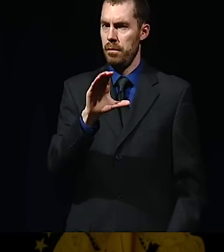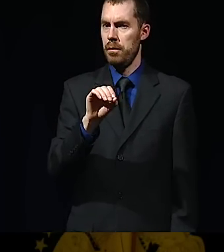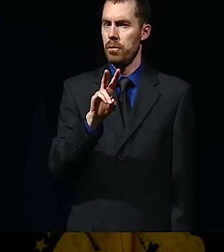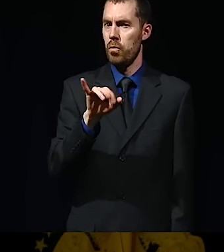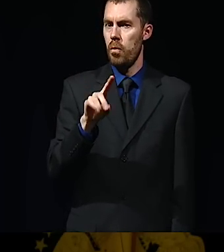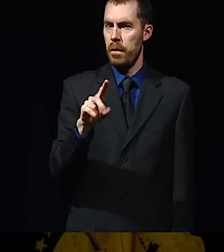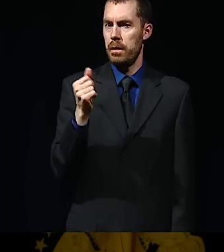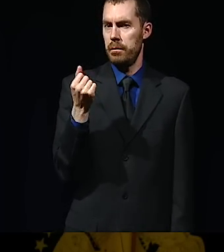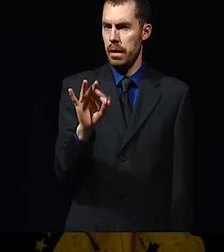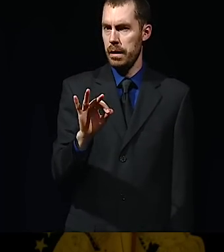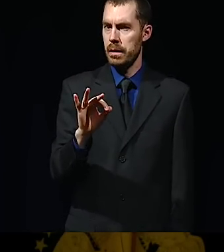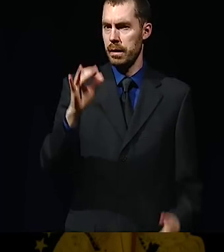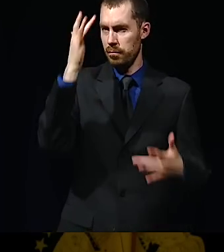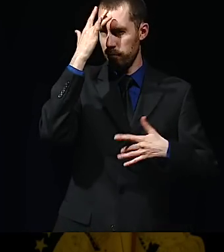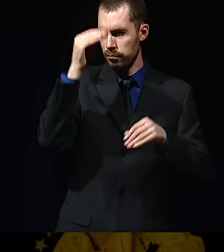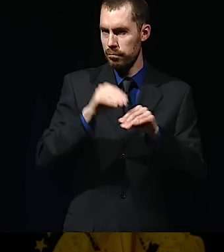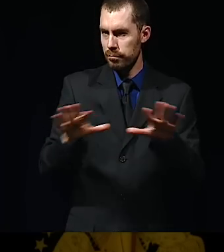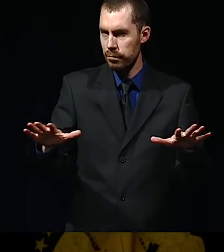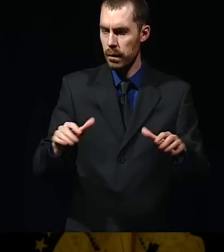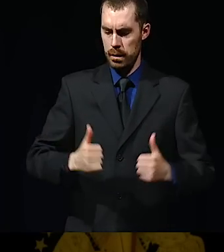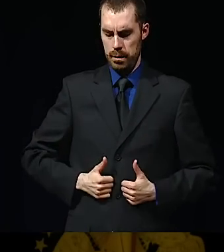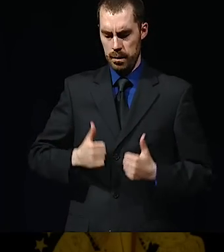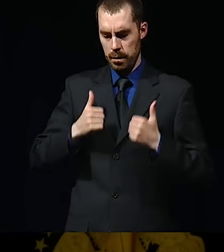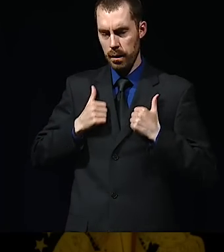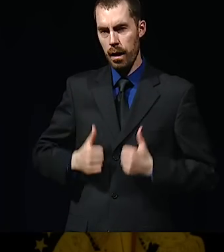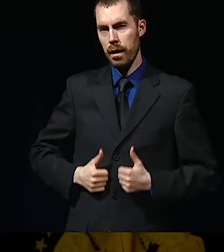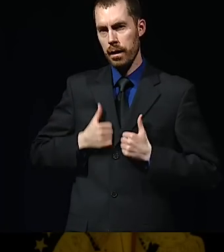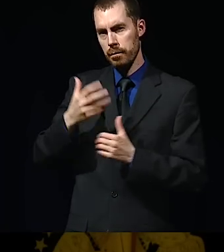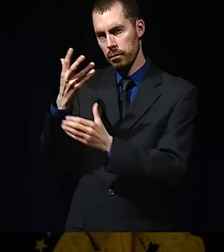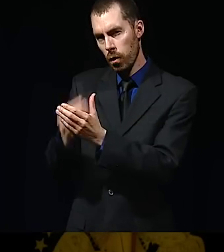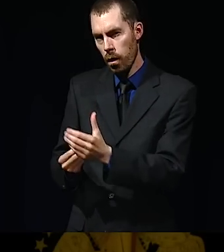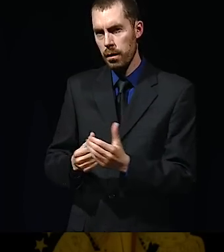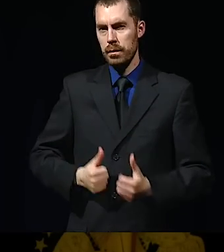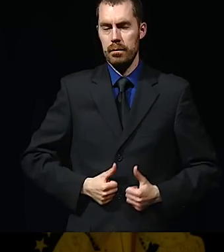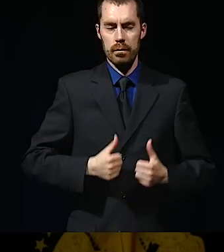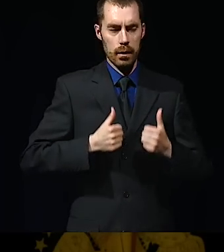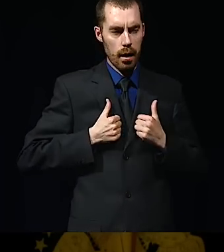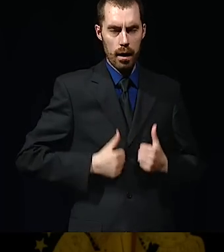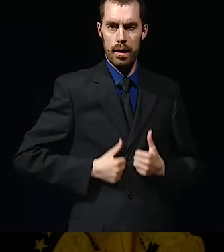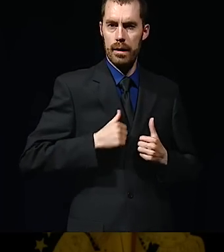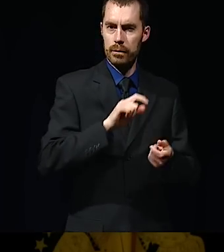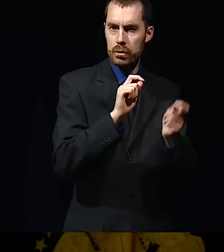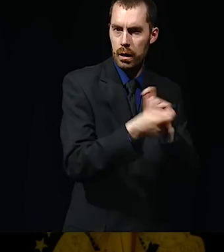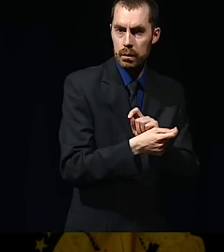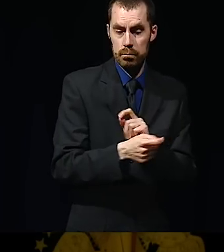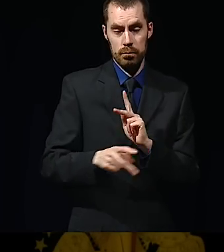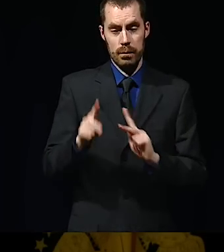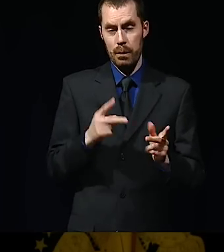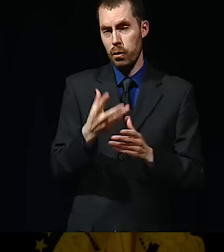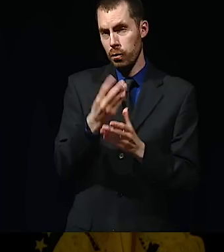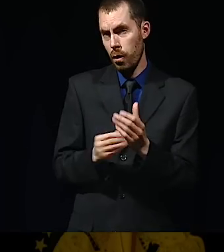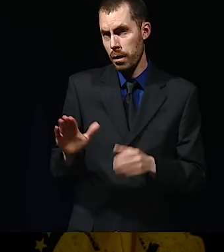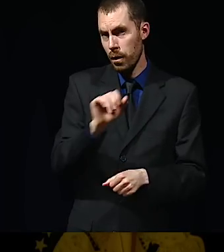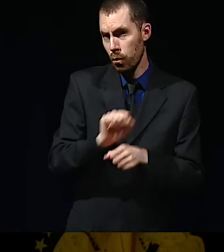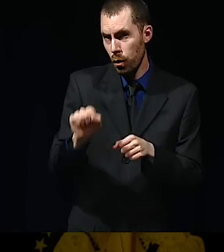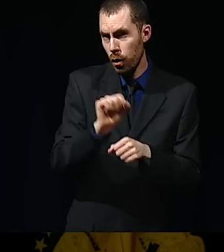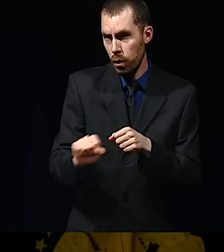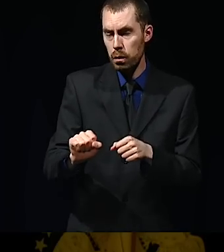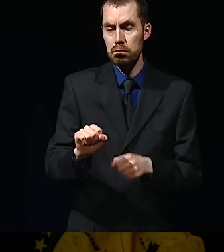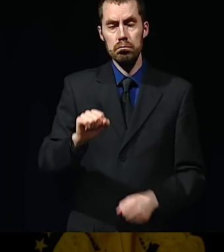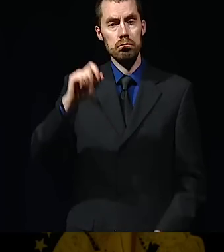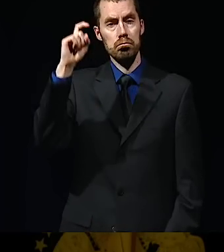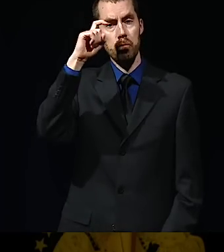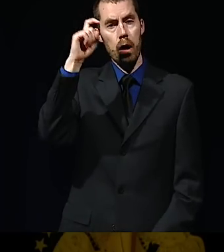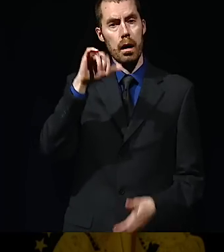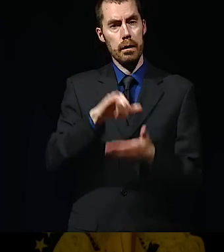COVID-19 pandemic, the lives lost, and lives changed. People have lost their jobs, and the wisdom of social distancing